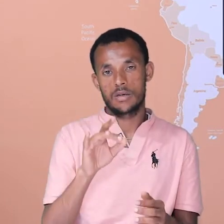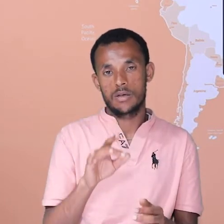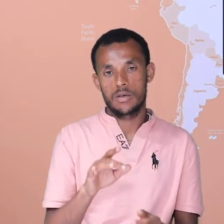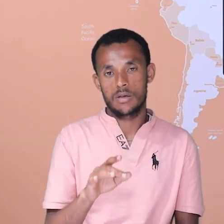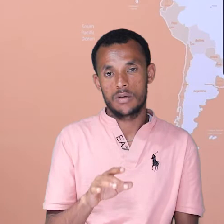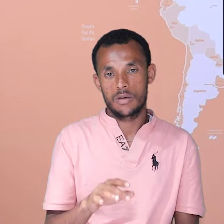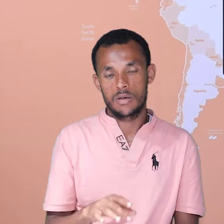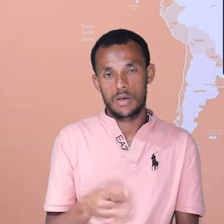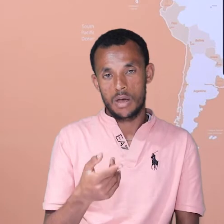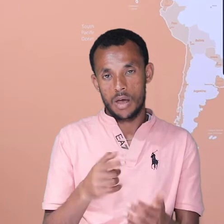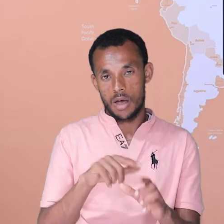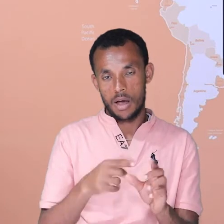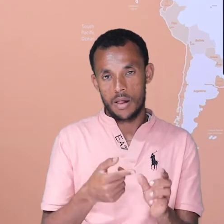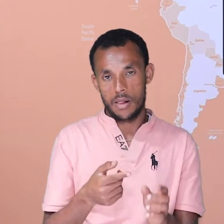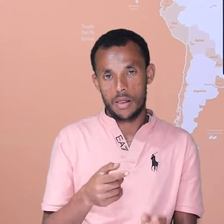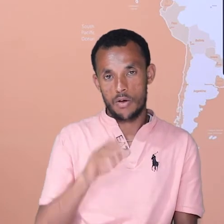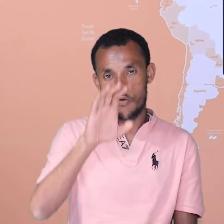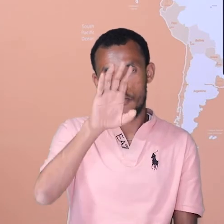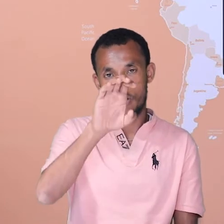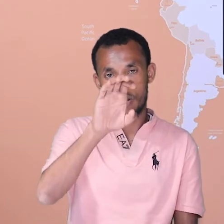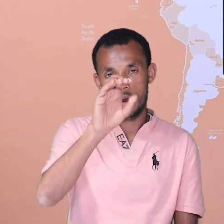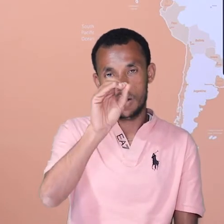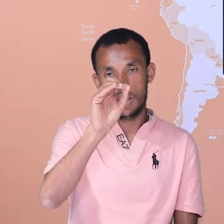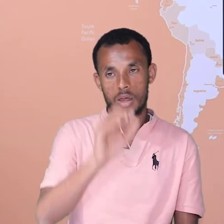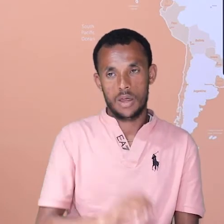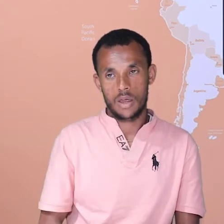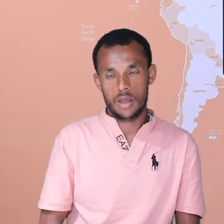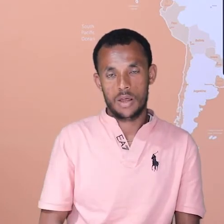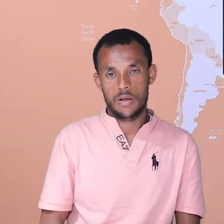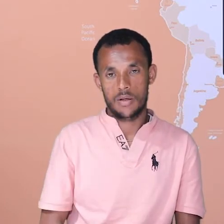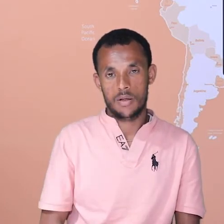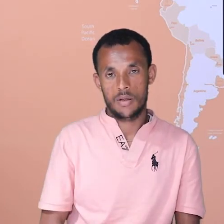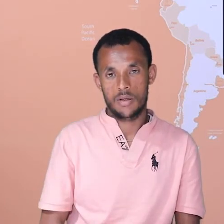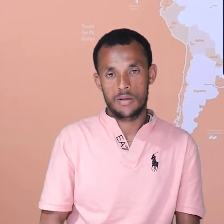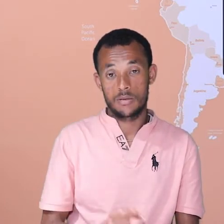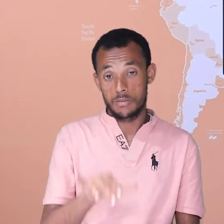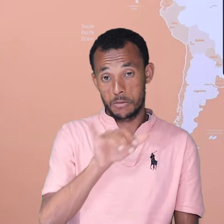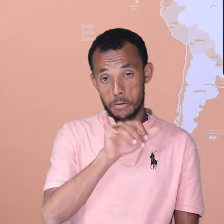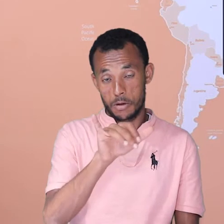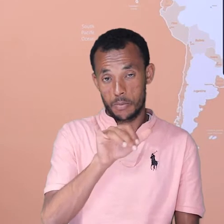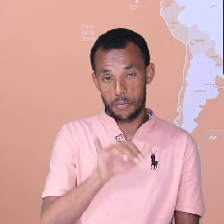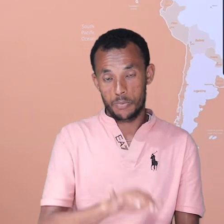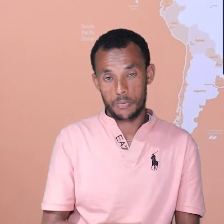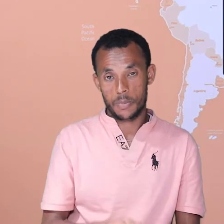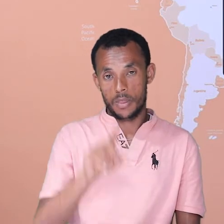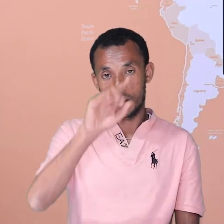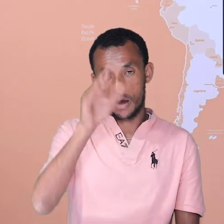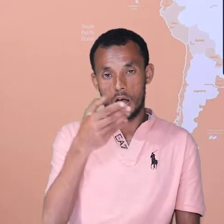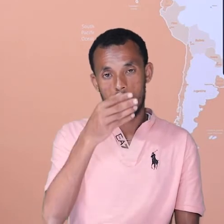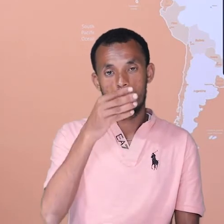not 80 degree here, 40 degree. 40 degree means the same as half